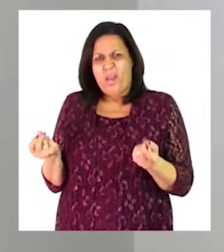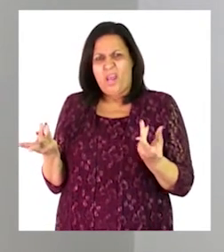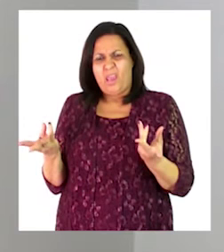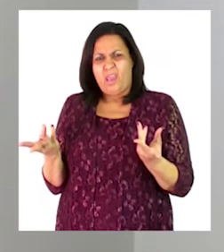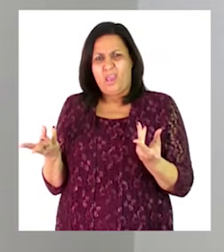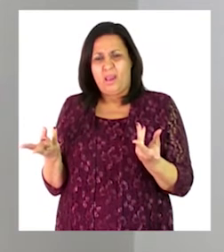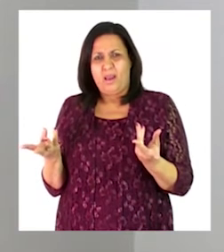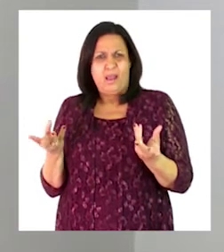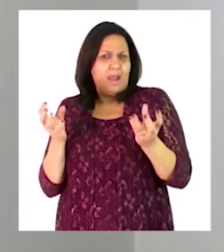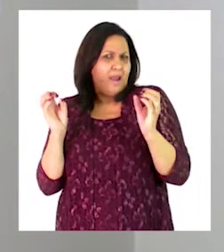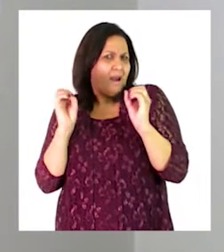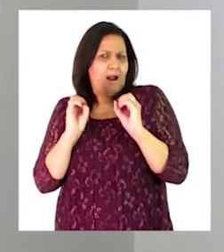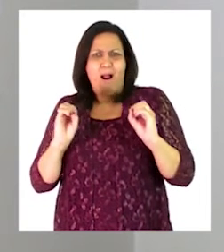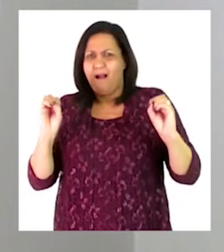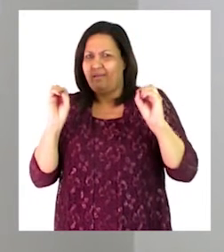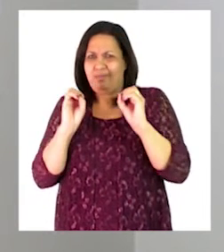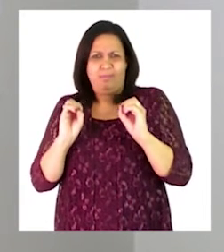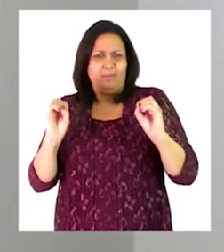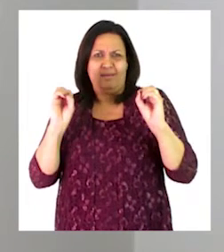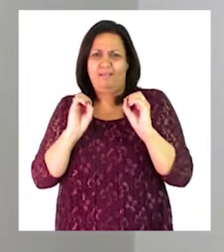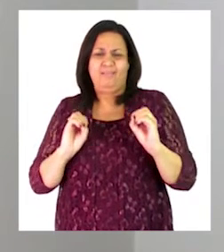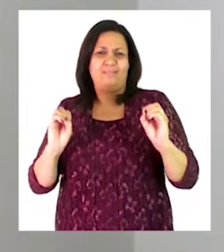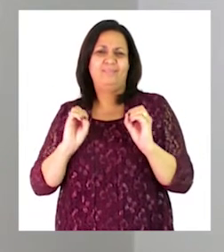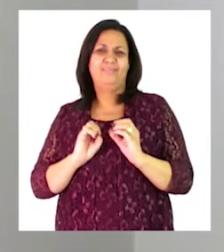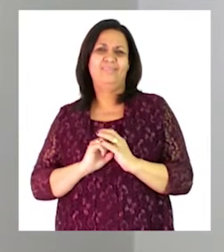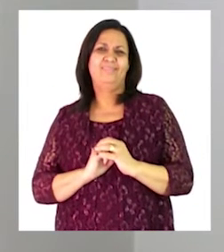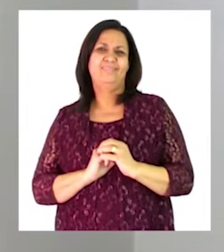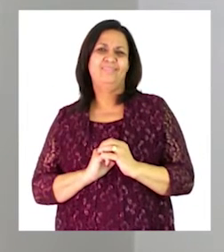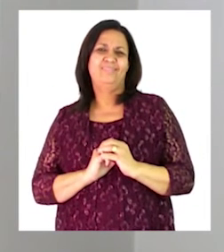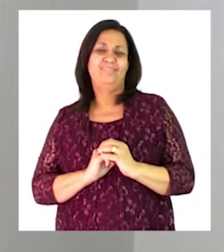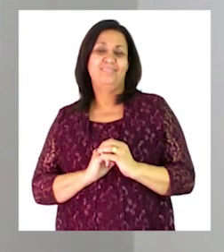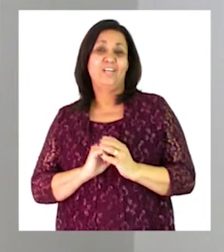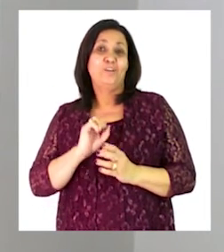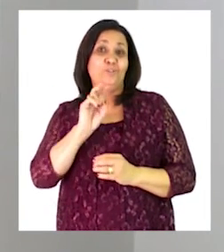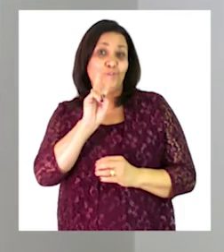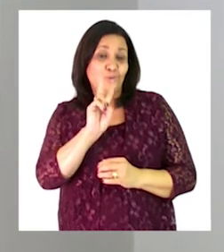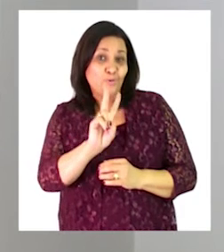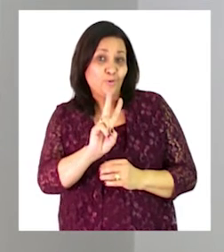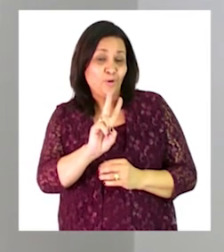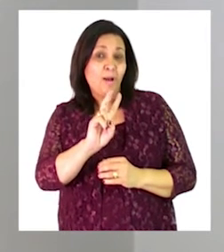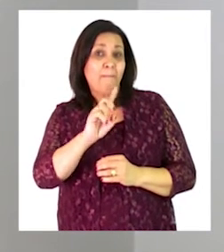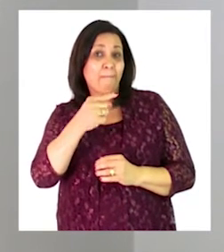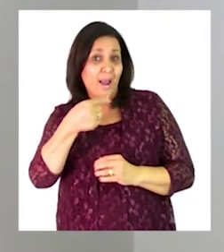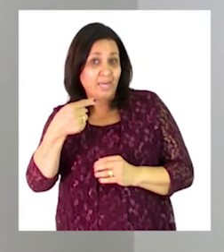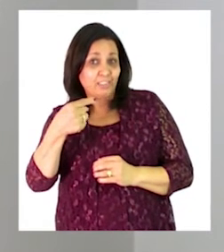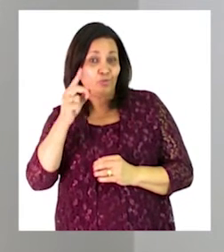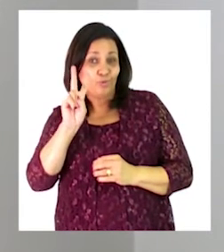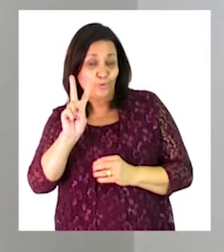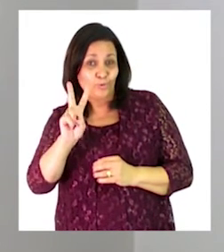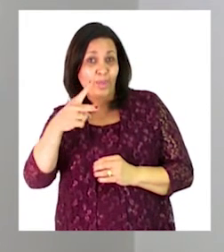are left? 0. There is nothing left there. So it means 2